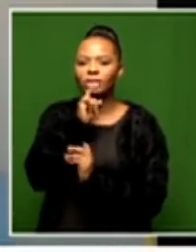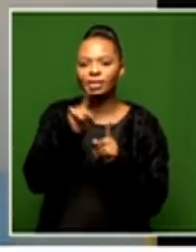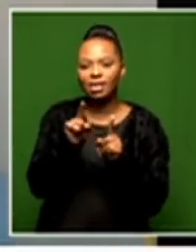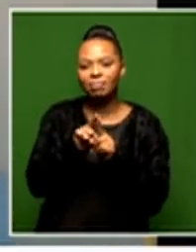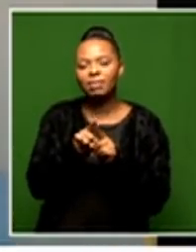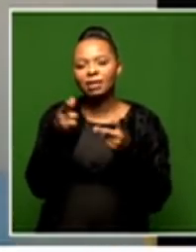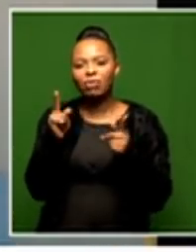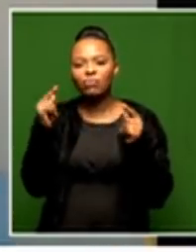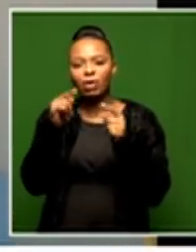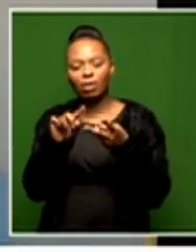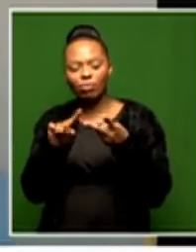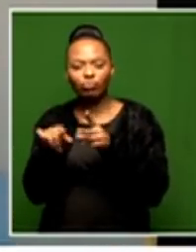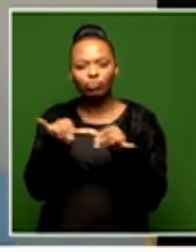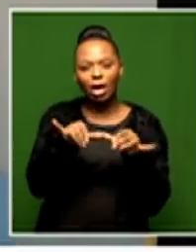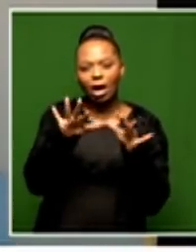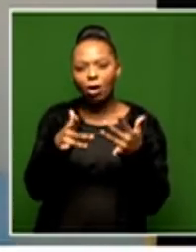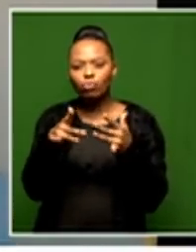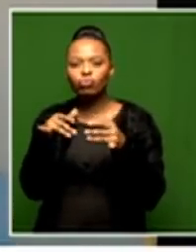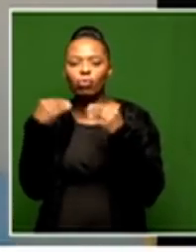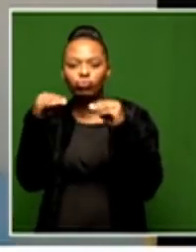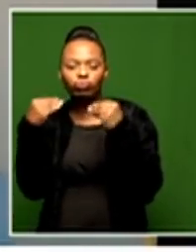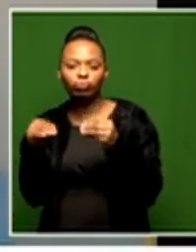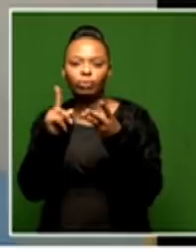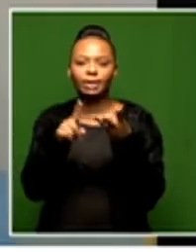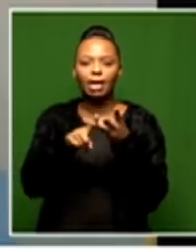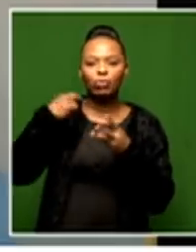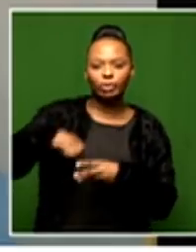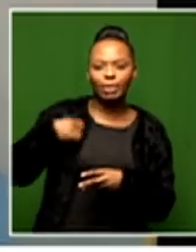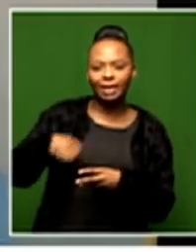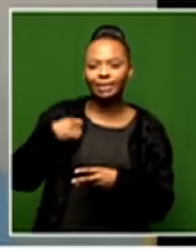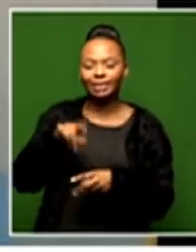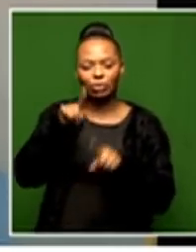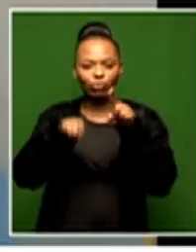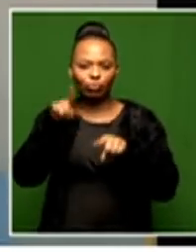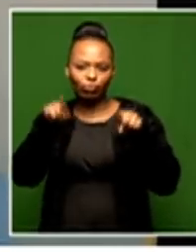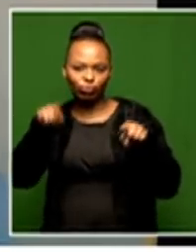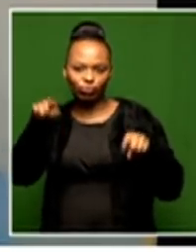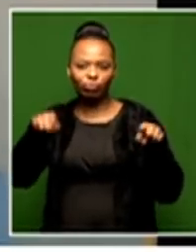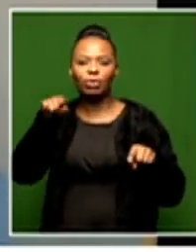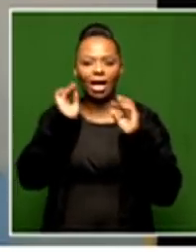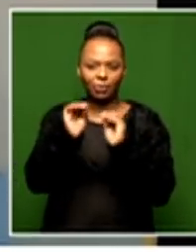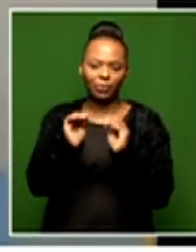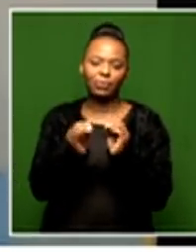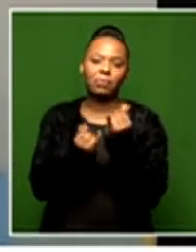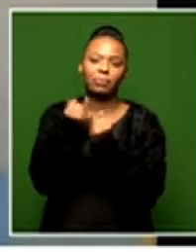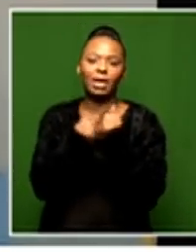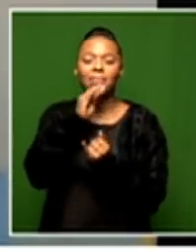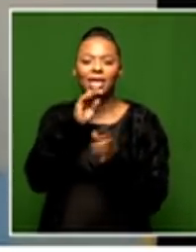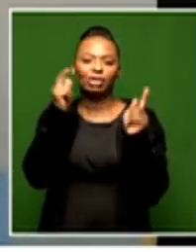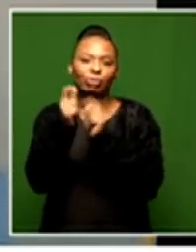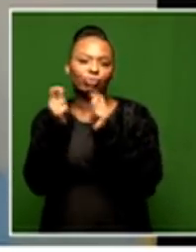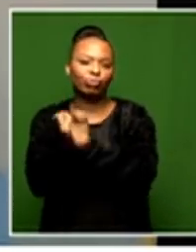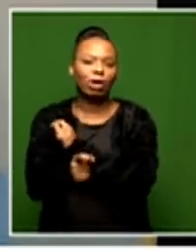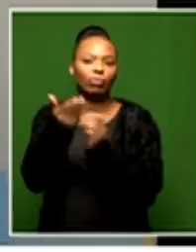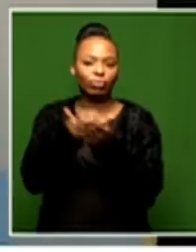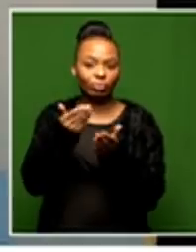commercial versus large industrials and municipalities. Those comparative rates have also been changed.